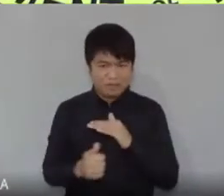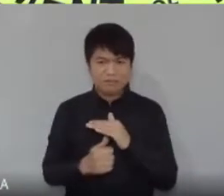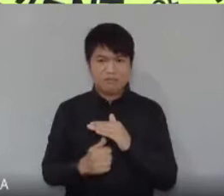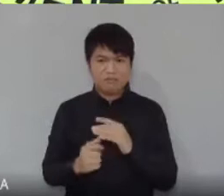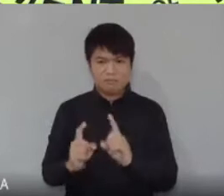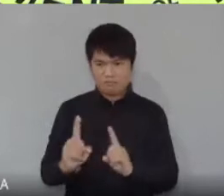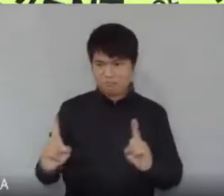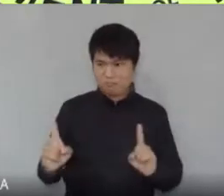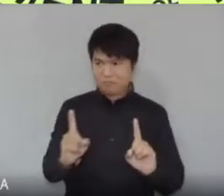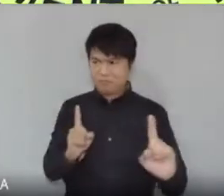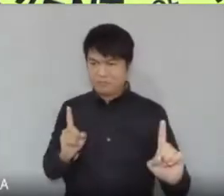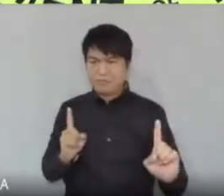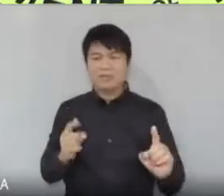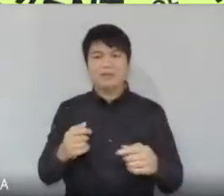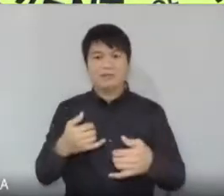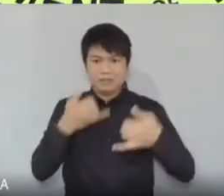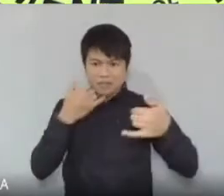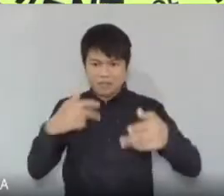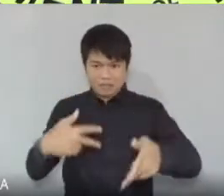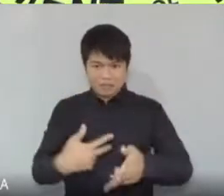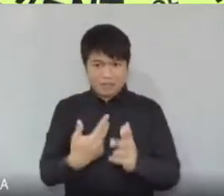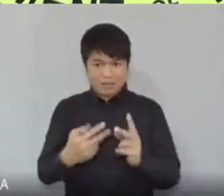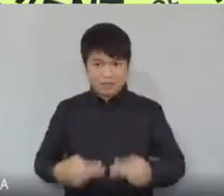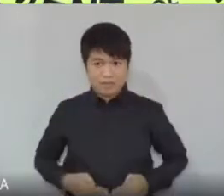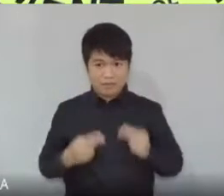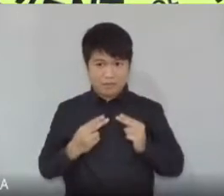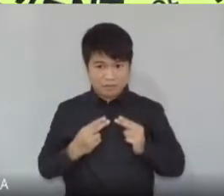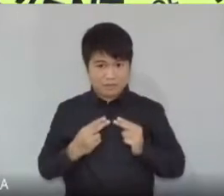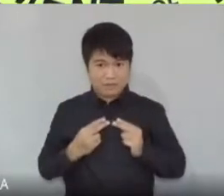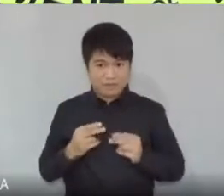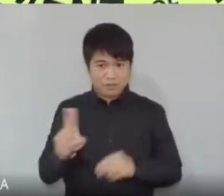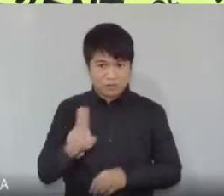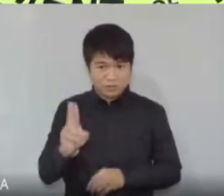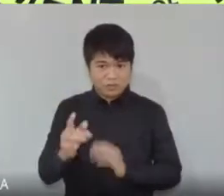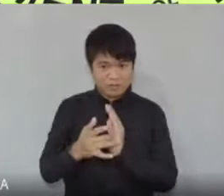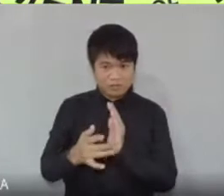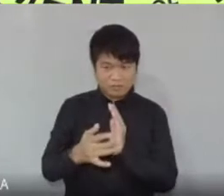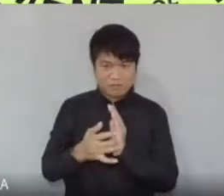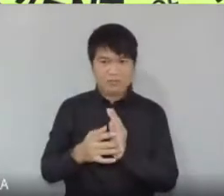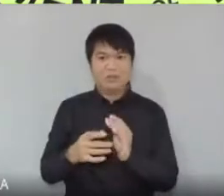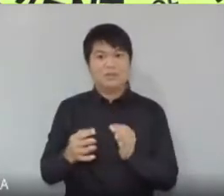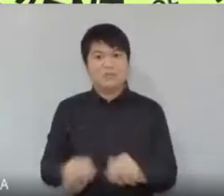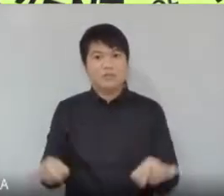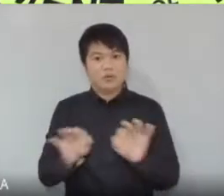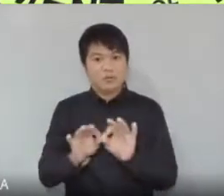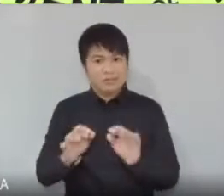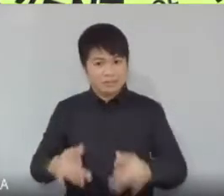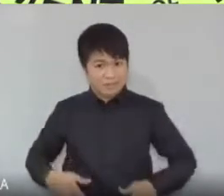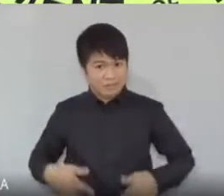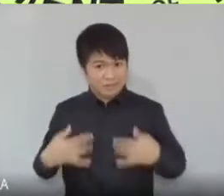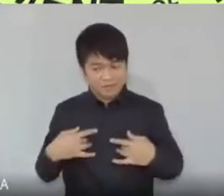online medical consultations, the role of telehealth in providing accessible healthcare in the midst of the pandemic cannot